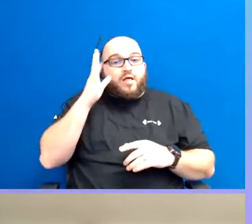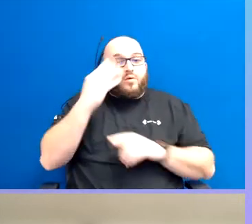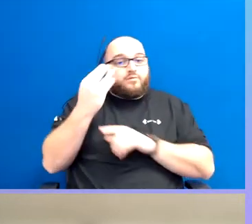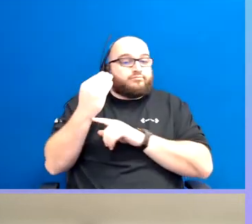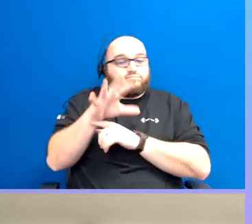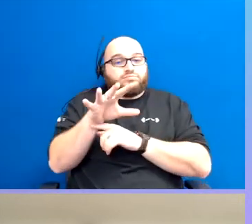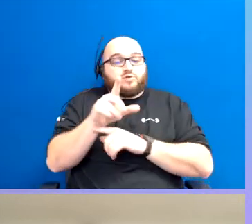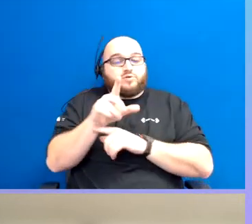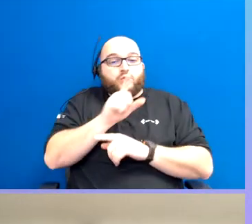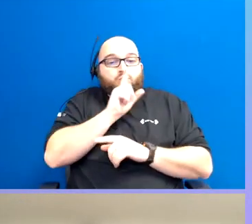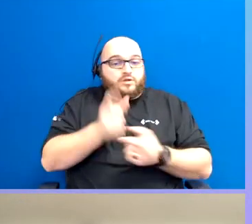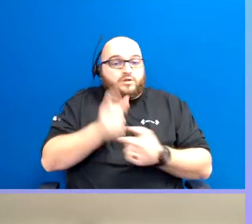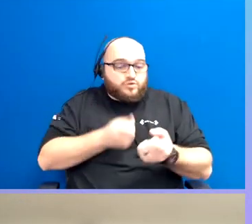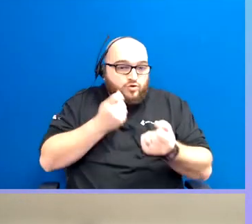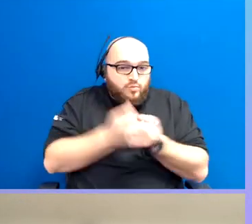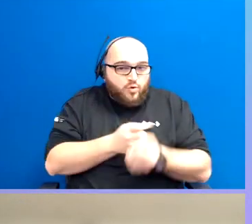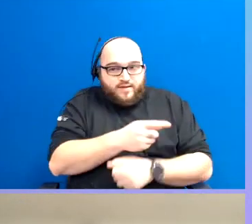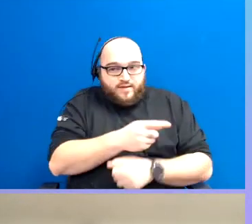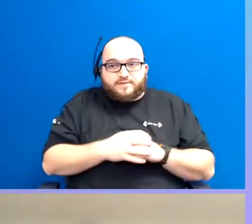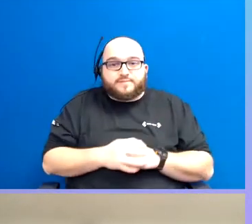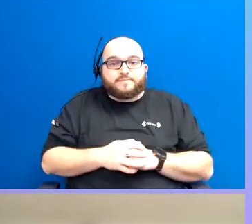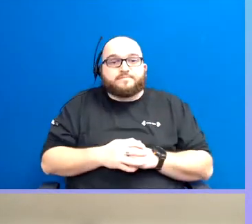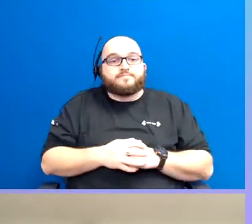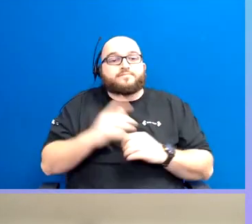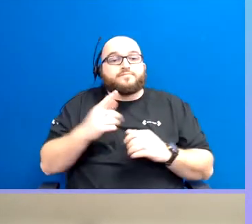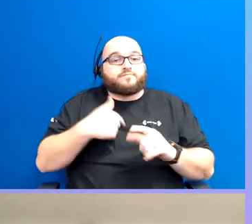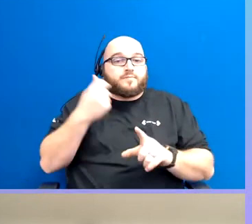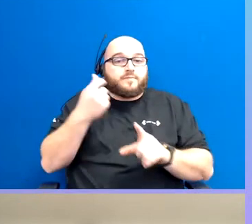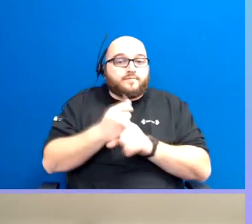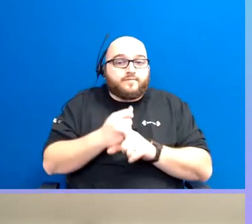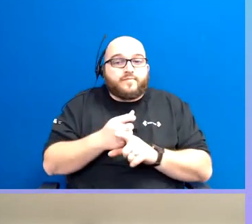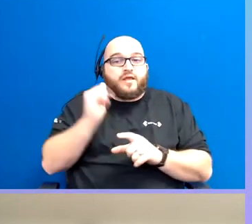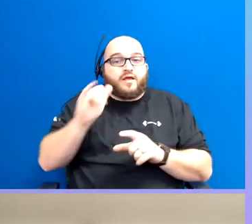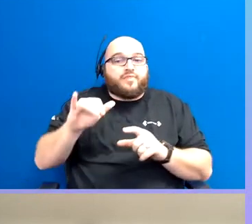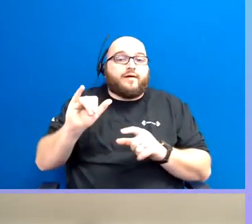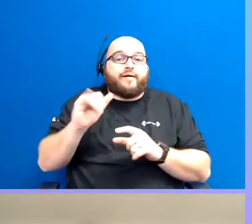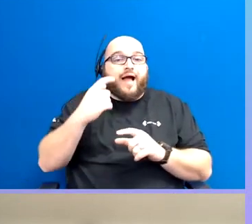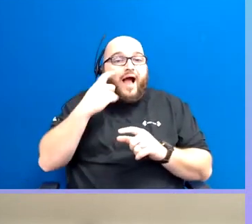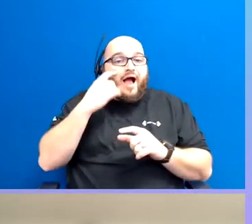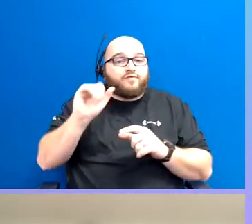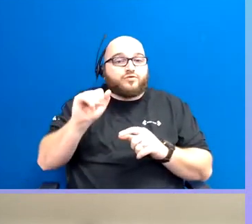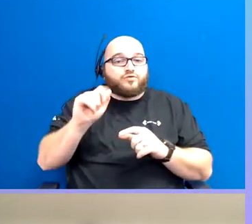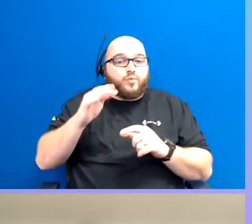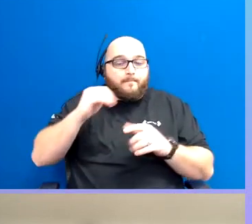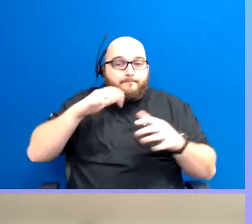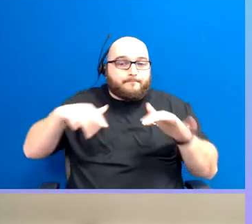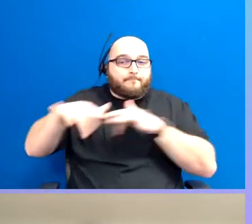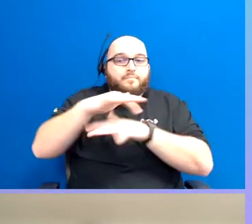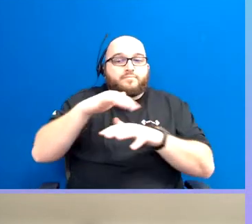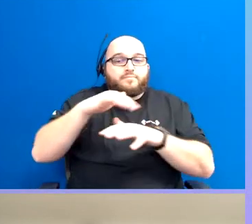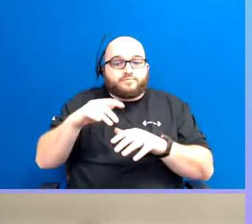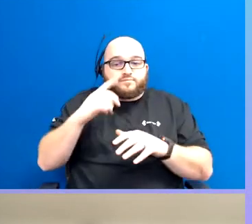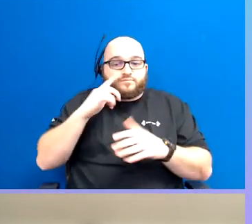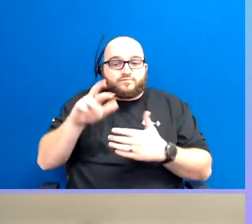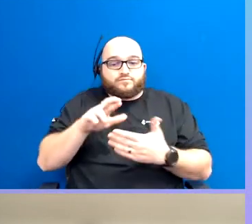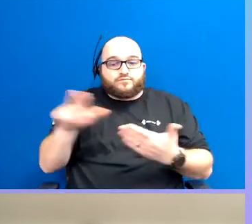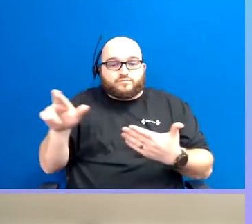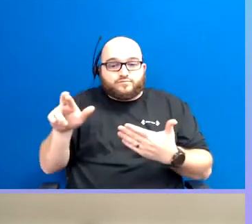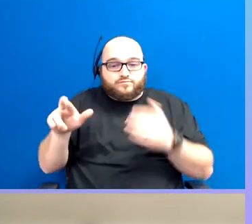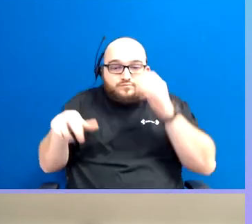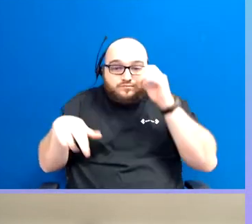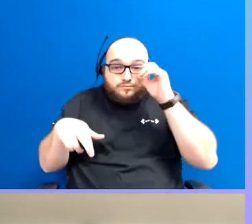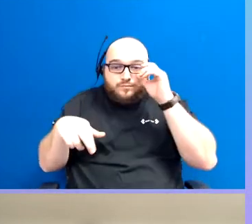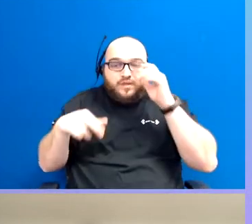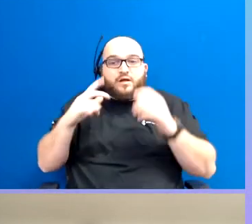down to really support this. And we hit the eye of the storm. And on the right, there's a picture of the light coming and cutting through